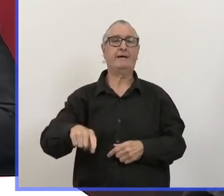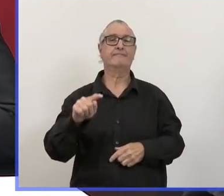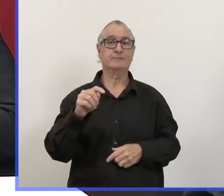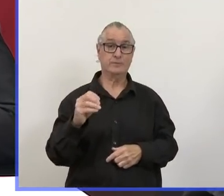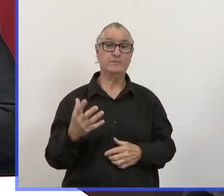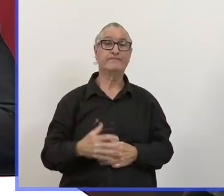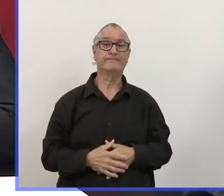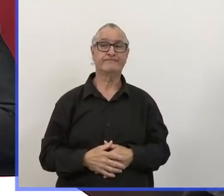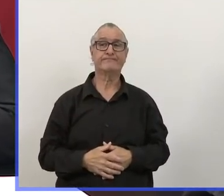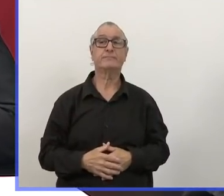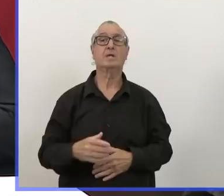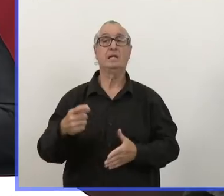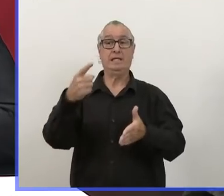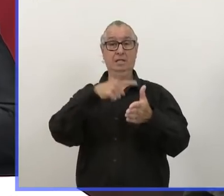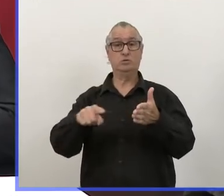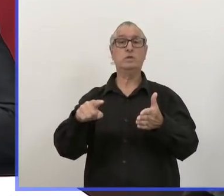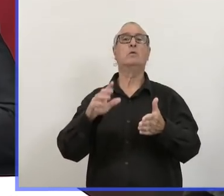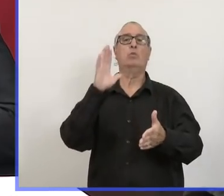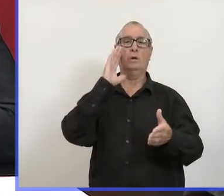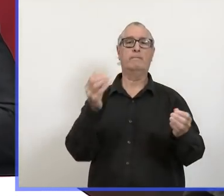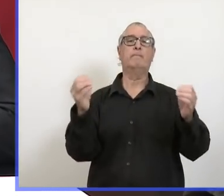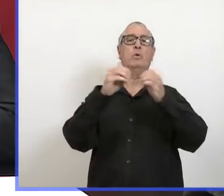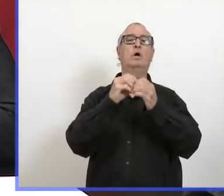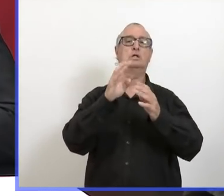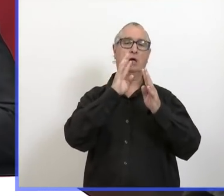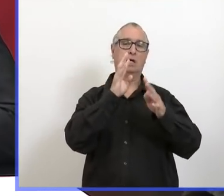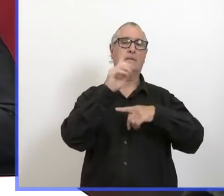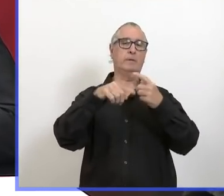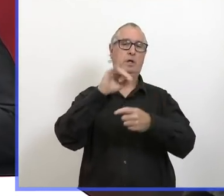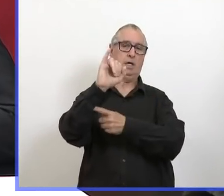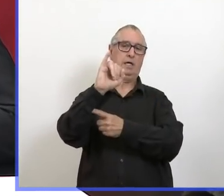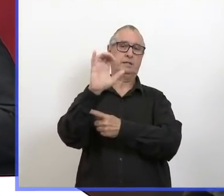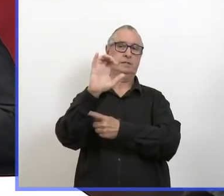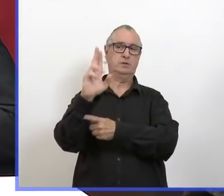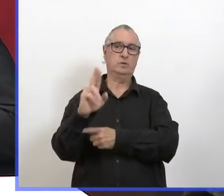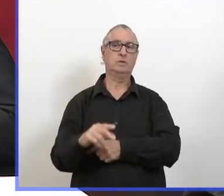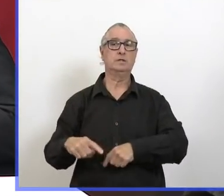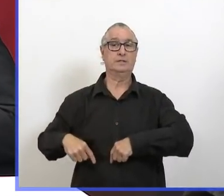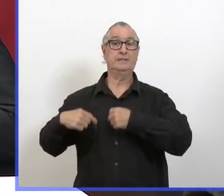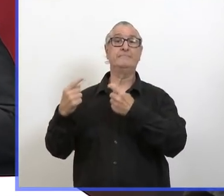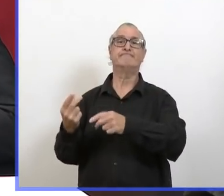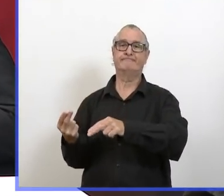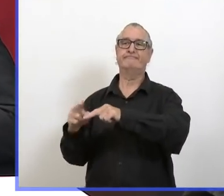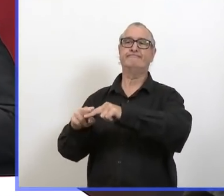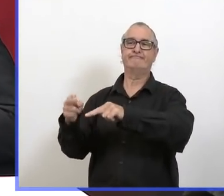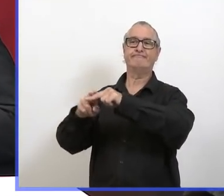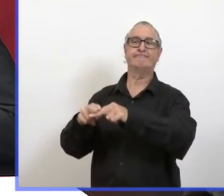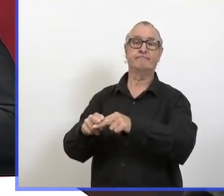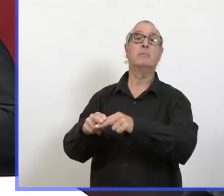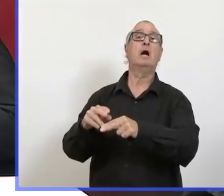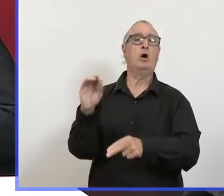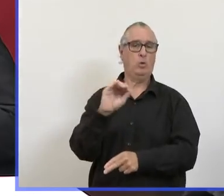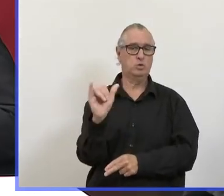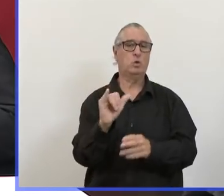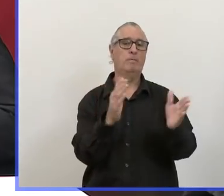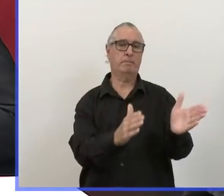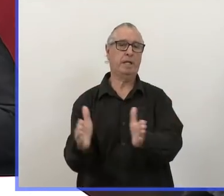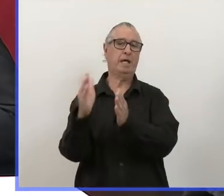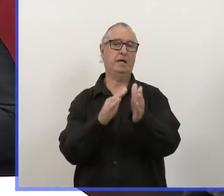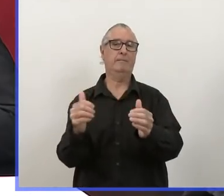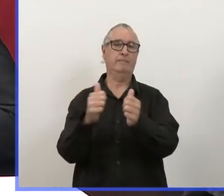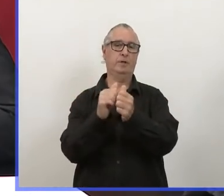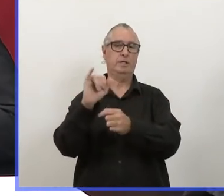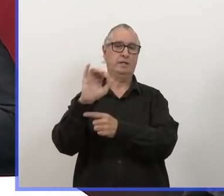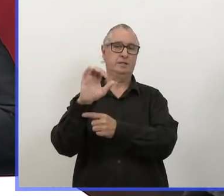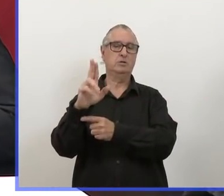and building local ICU capacity and how it has been built and where we're at right now. So there'll be some information next week for the public in relation to